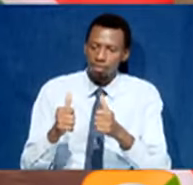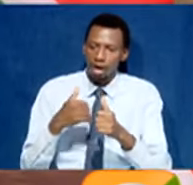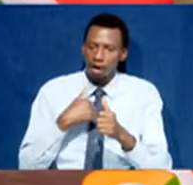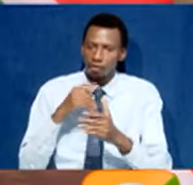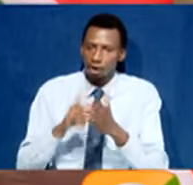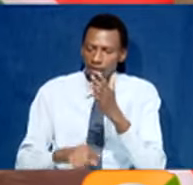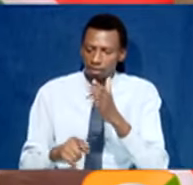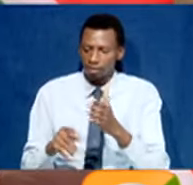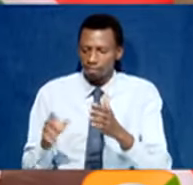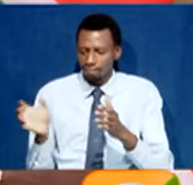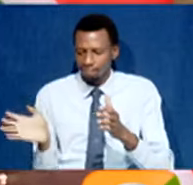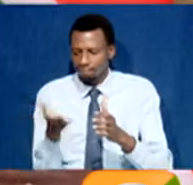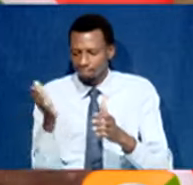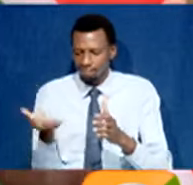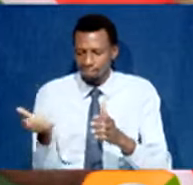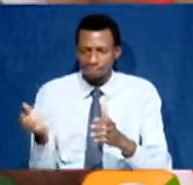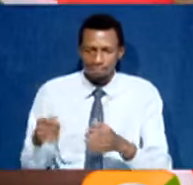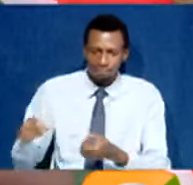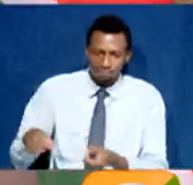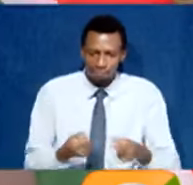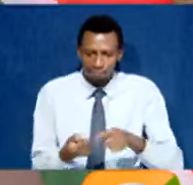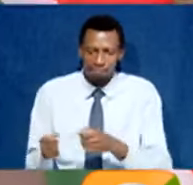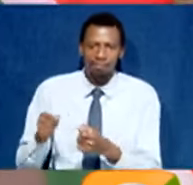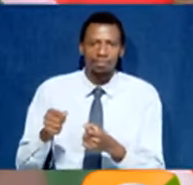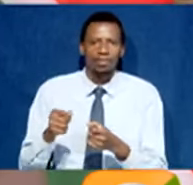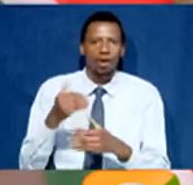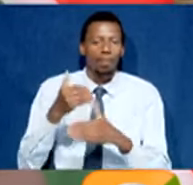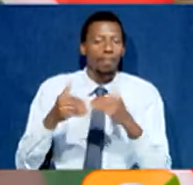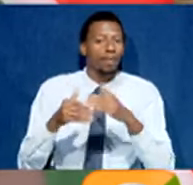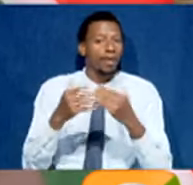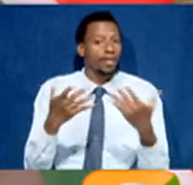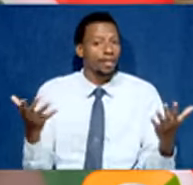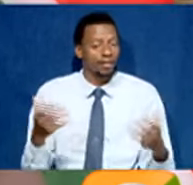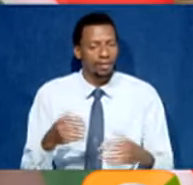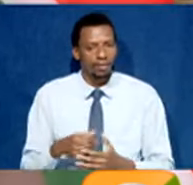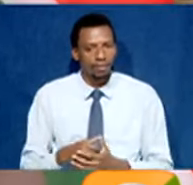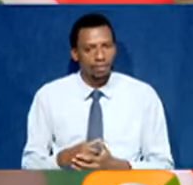and construction products. And let me ask you,